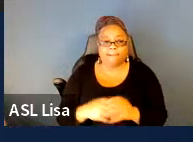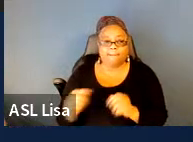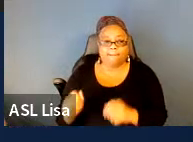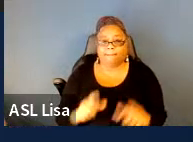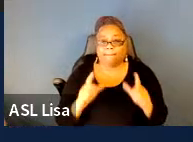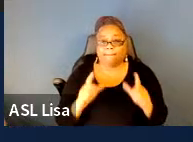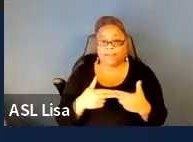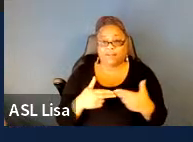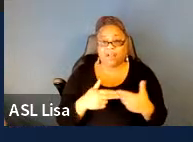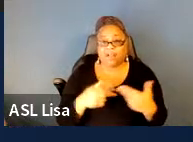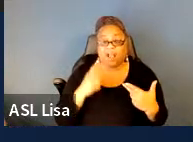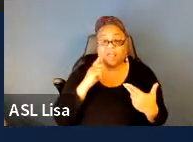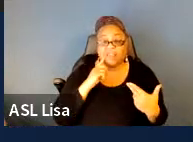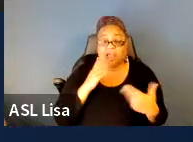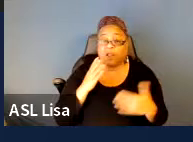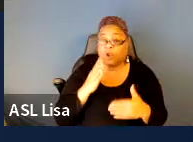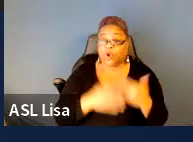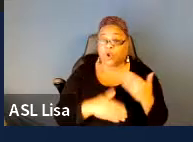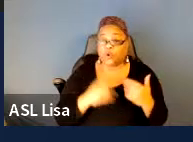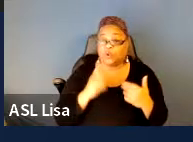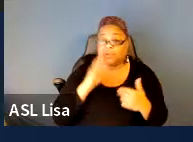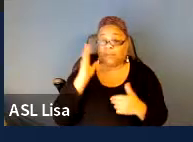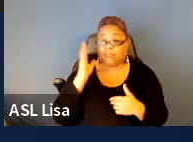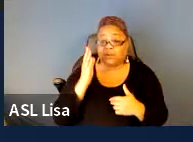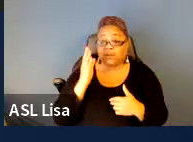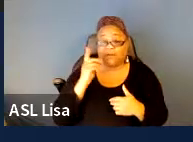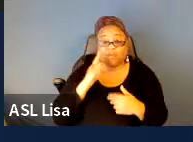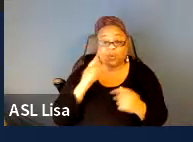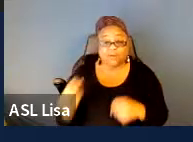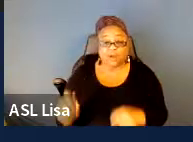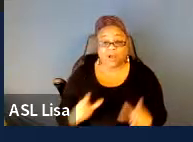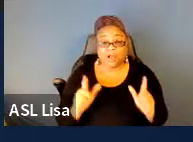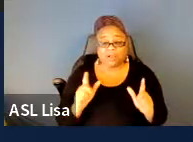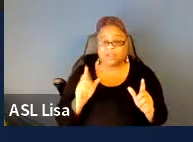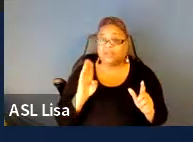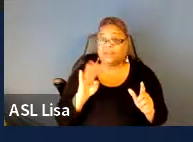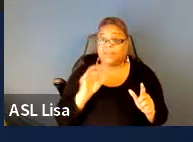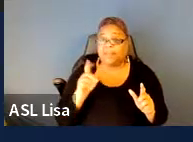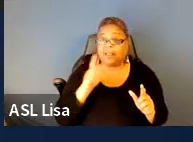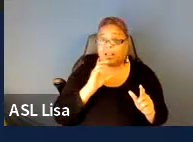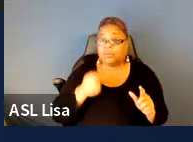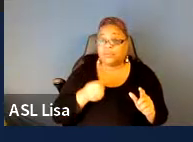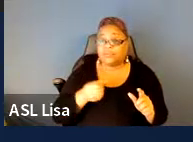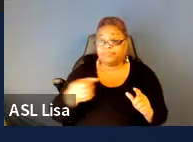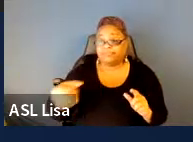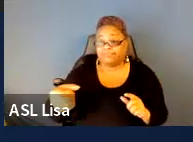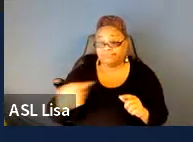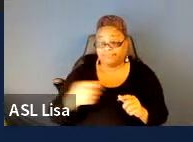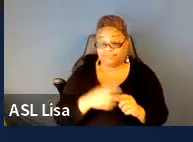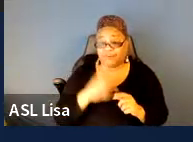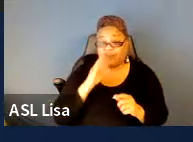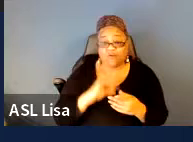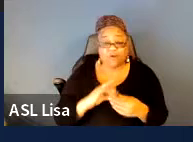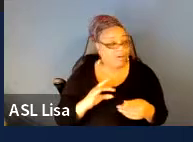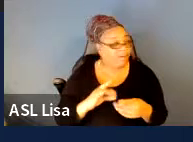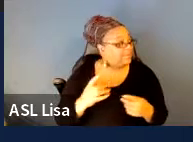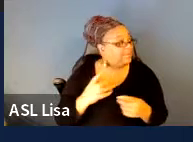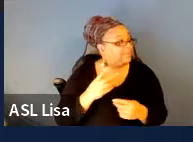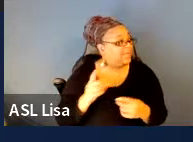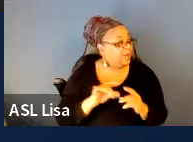And that concludes our presentation on accessible signage. Bill, I'm going to pass the mic back to you for common questions.